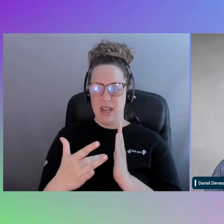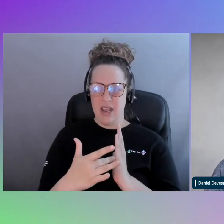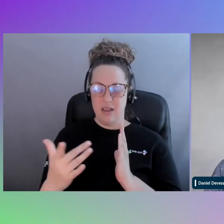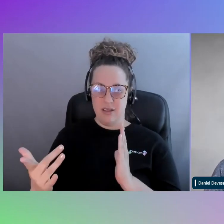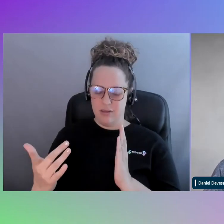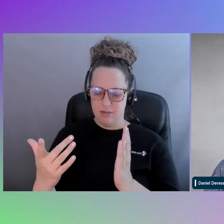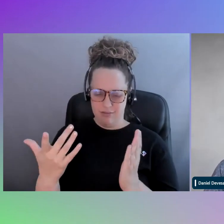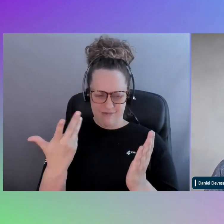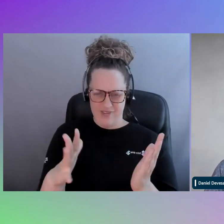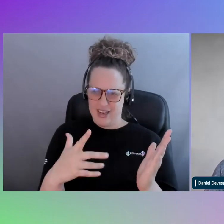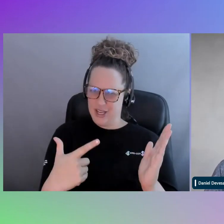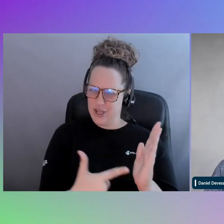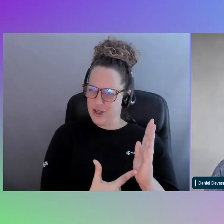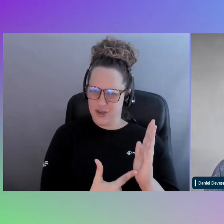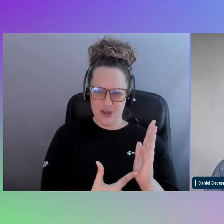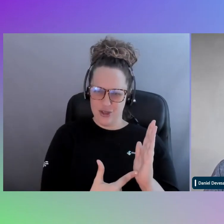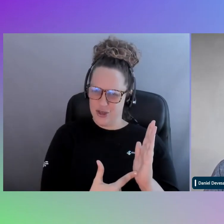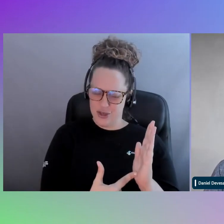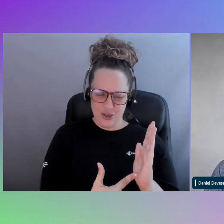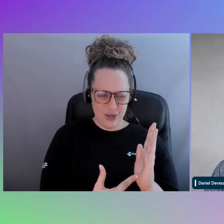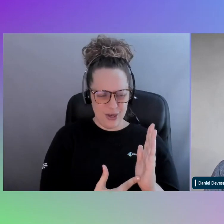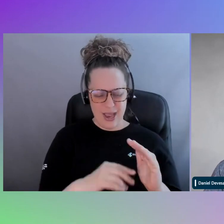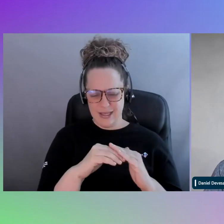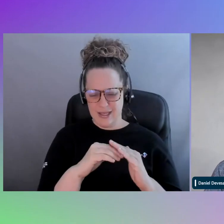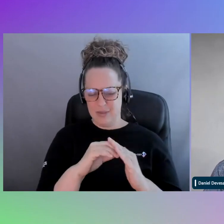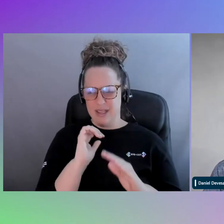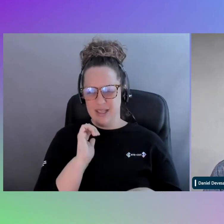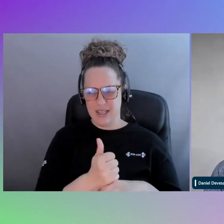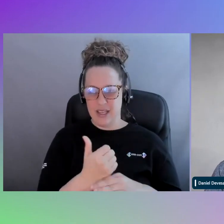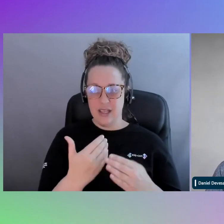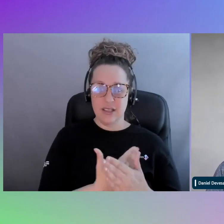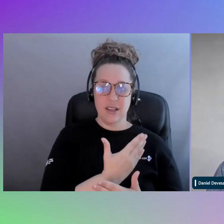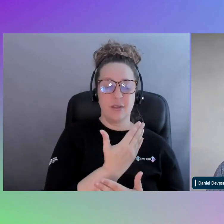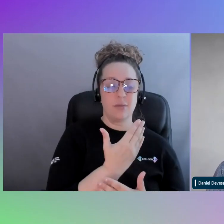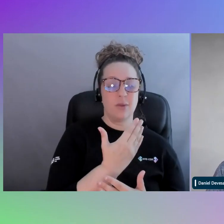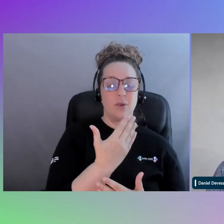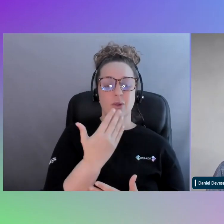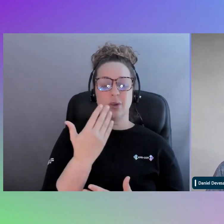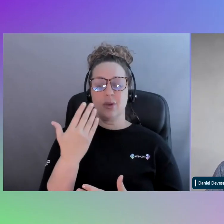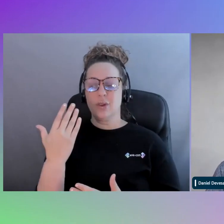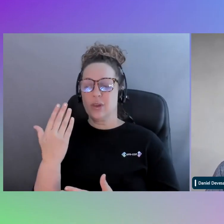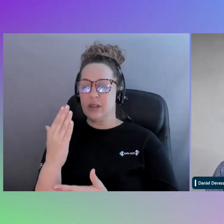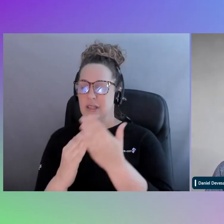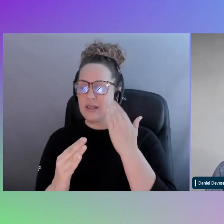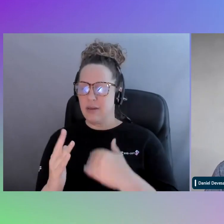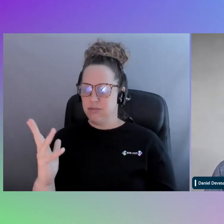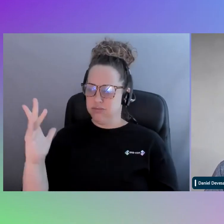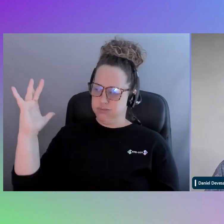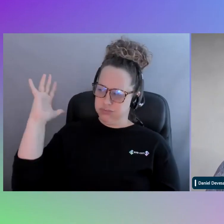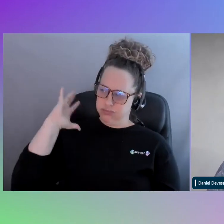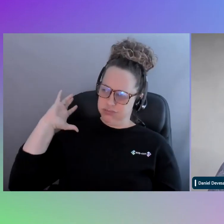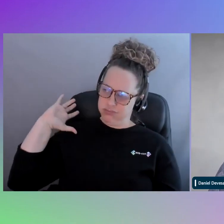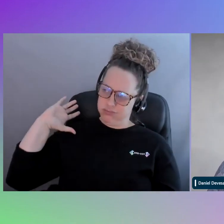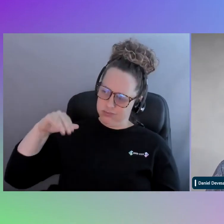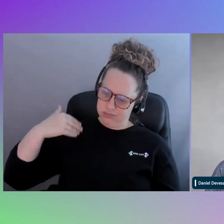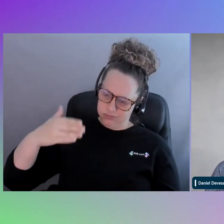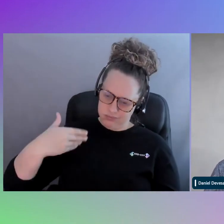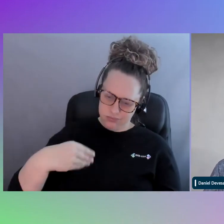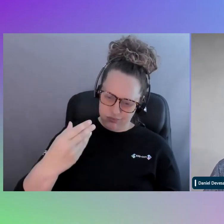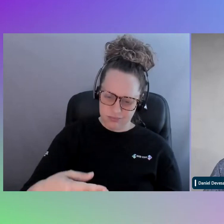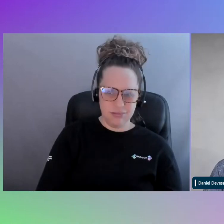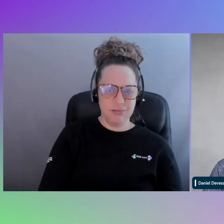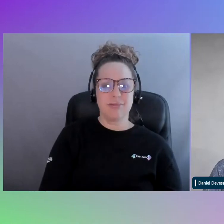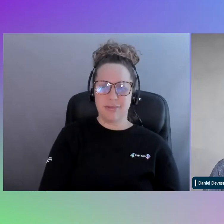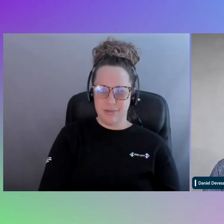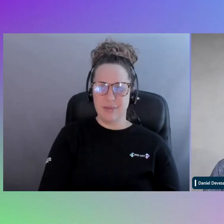with a ton of accessibility settings, some new and some that they're leveraging from years of implementing accessibility